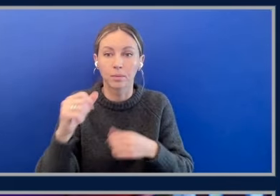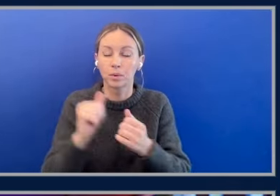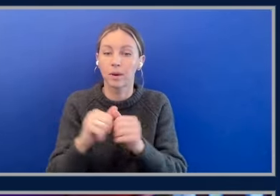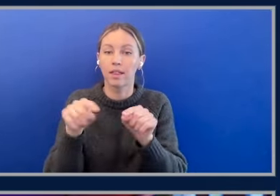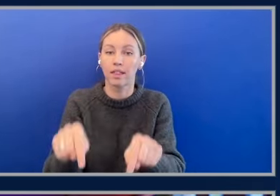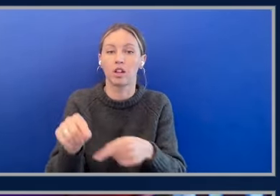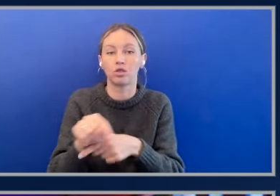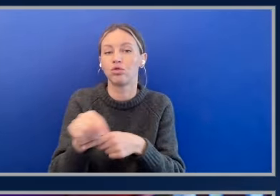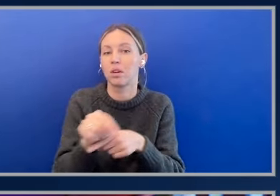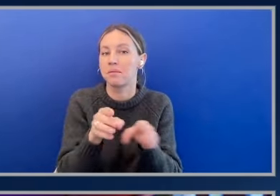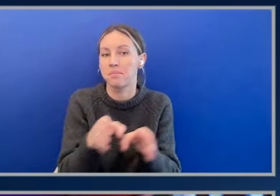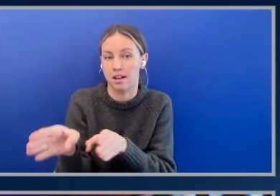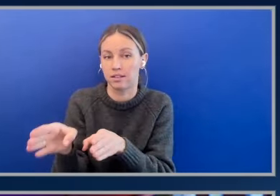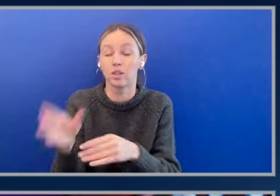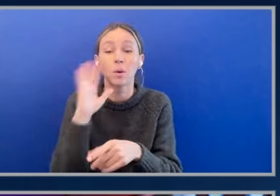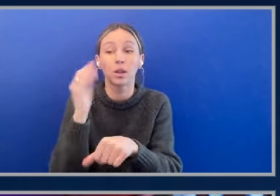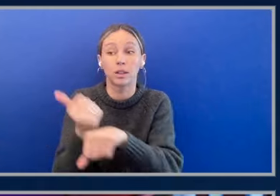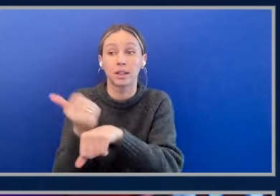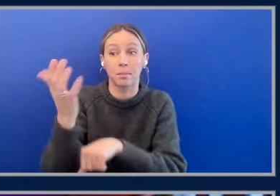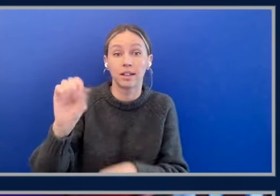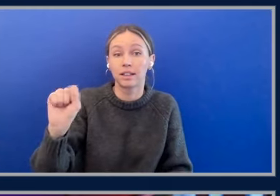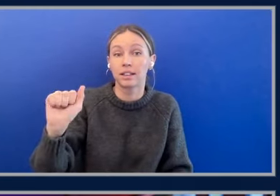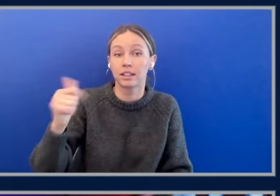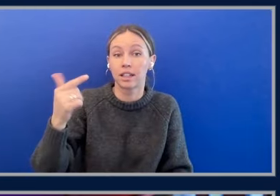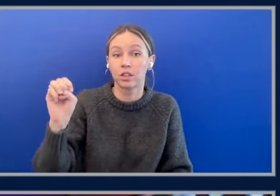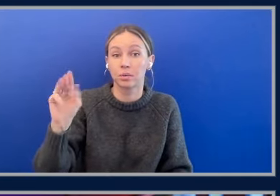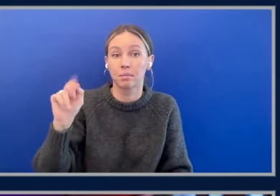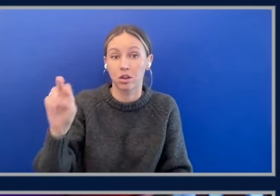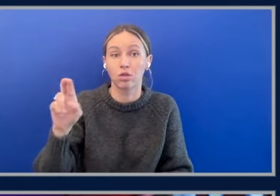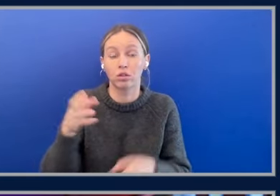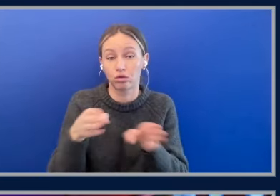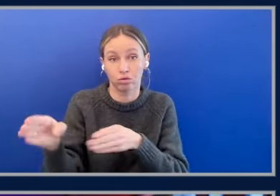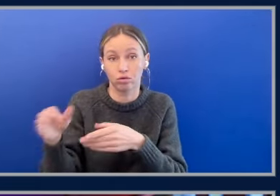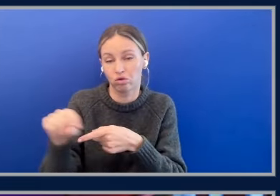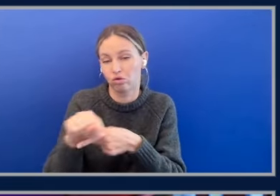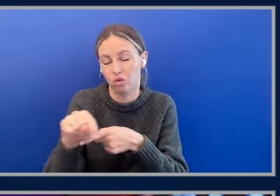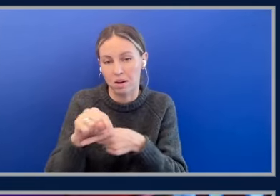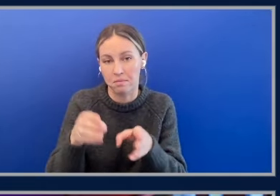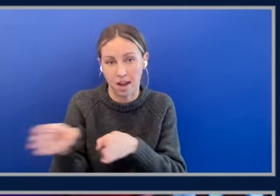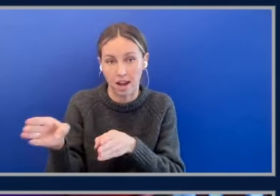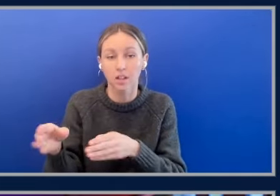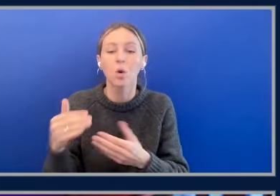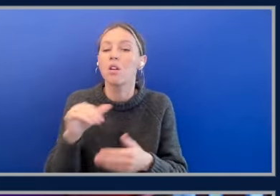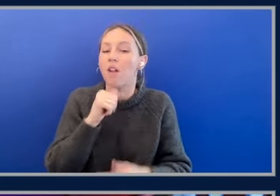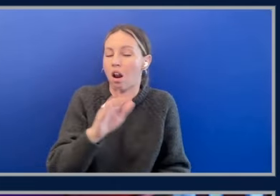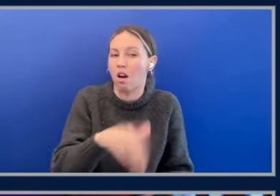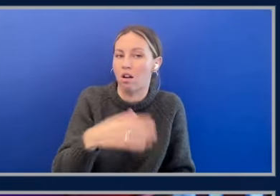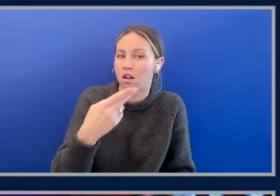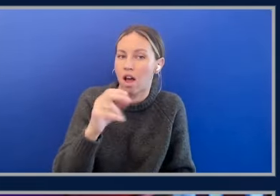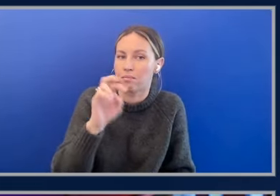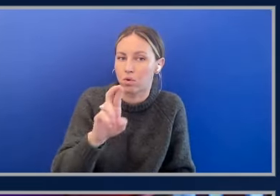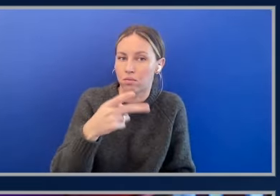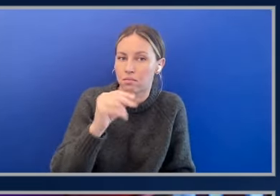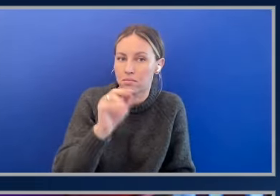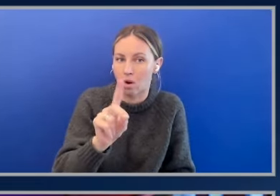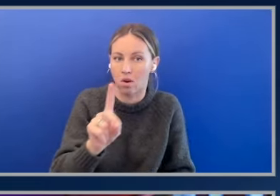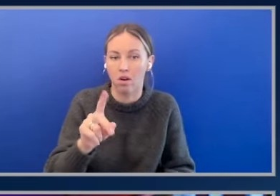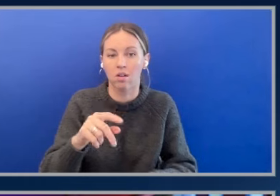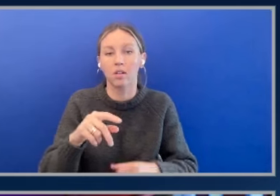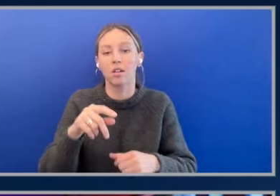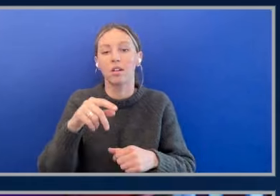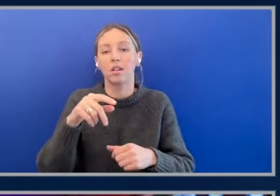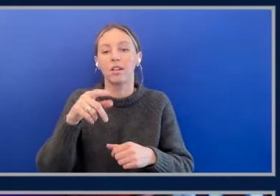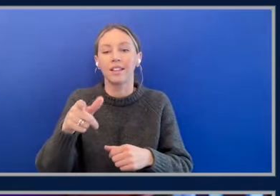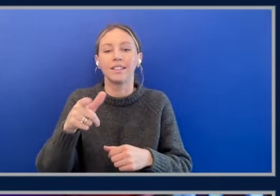training plans. So submitting a SageMaker training job. So here we're not on a HyperPod. Here we are on the ephemeral training jobs. This,